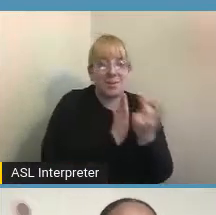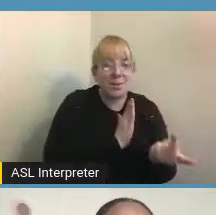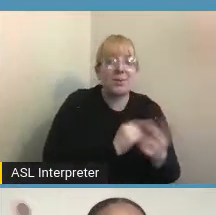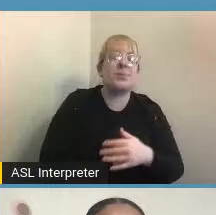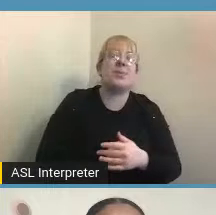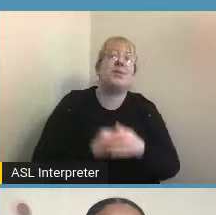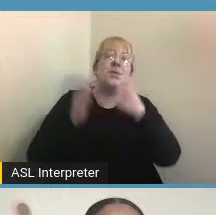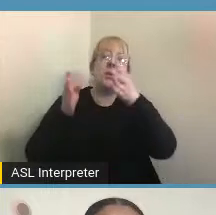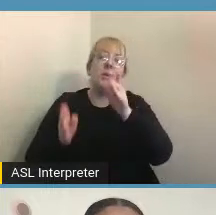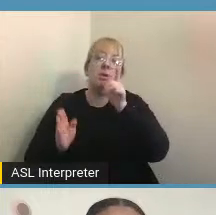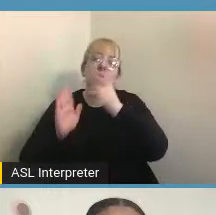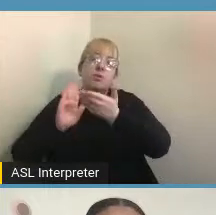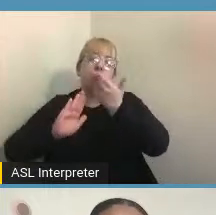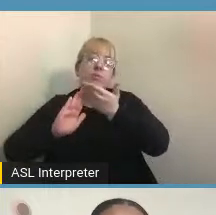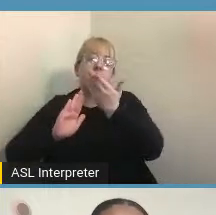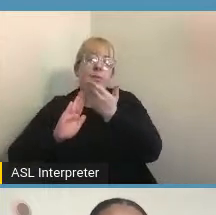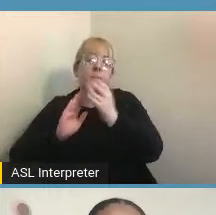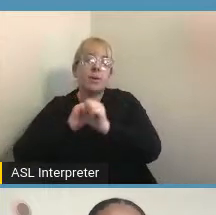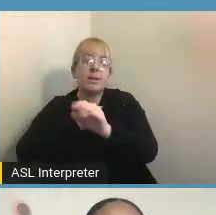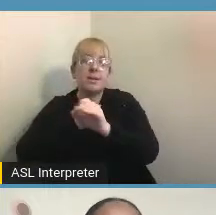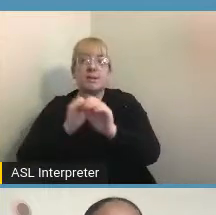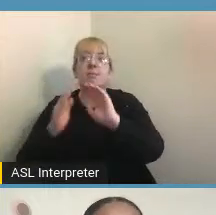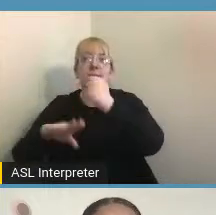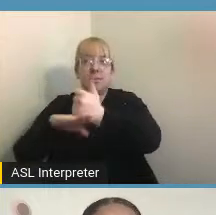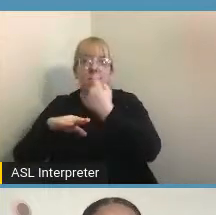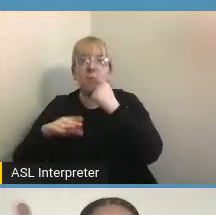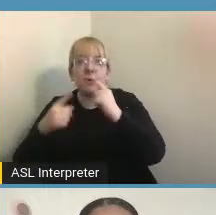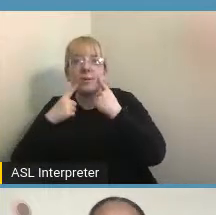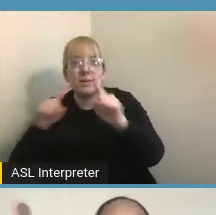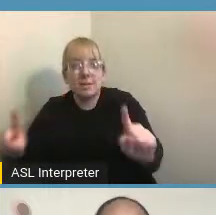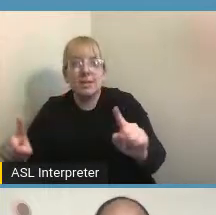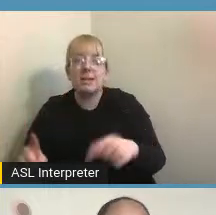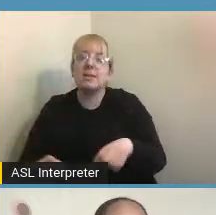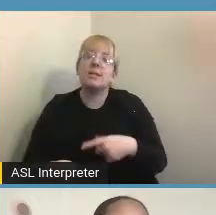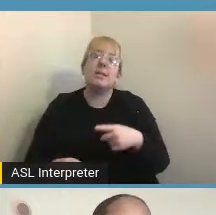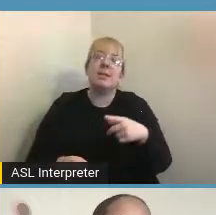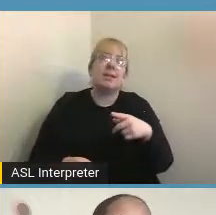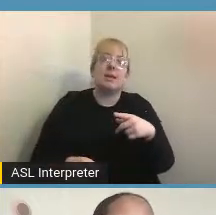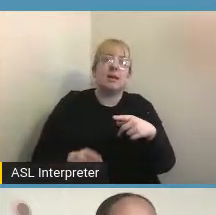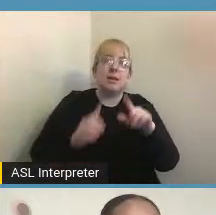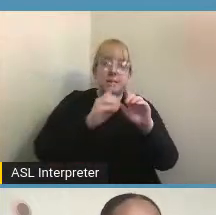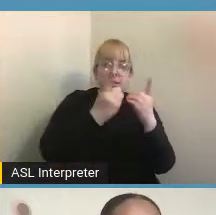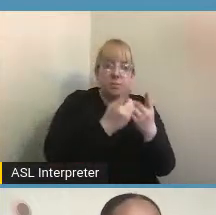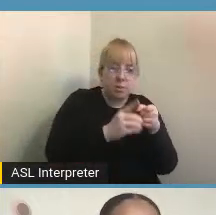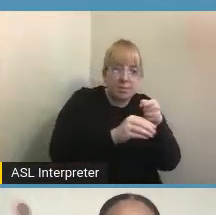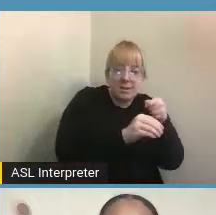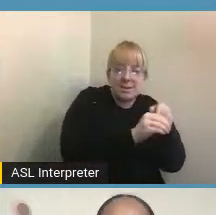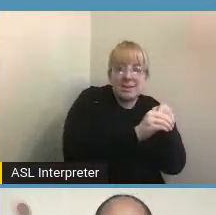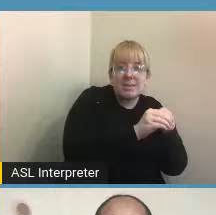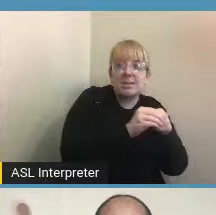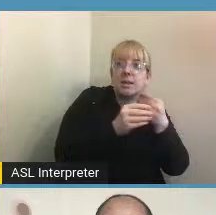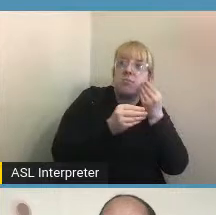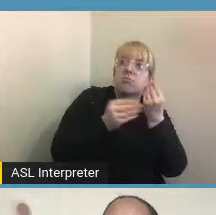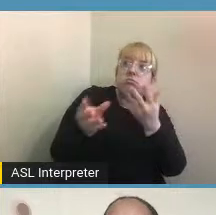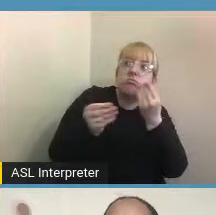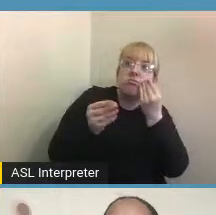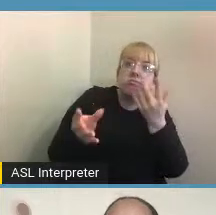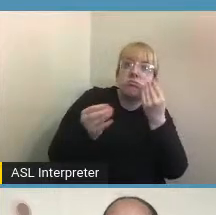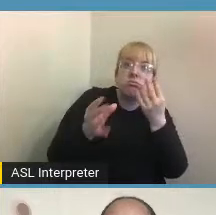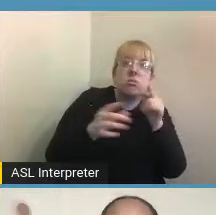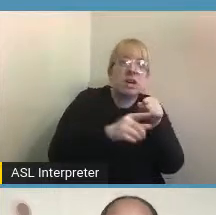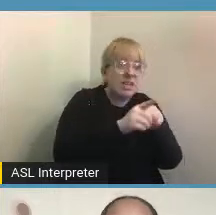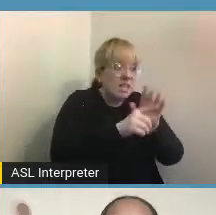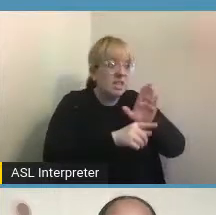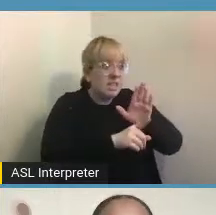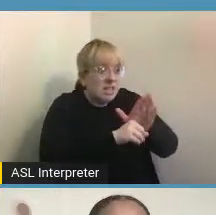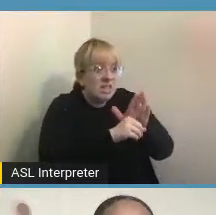campaign is being set up for success versus like hinging everything on the department that is supplying the information and not really going to be